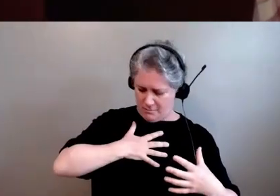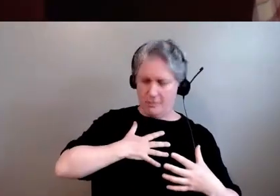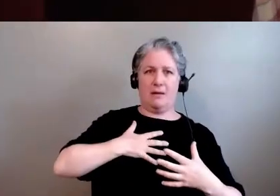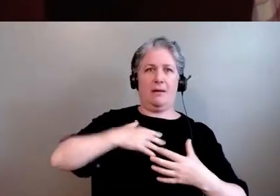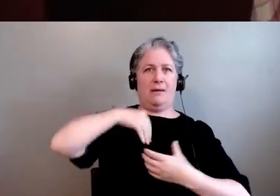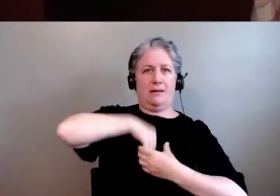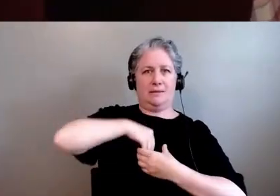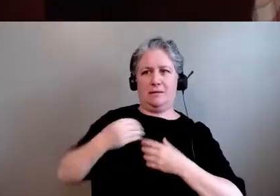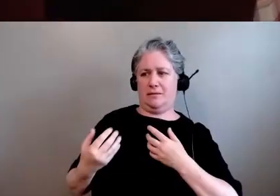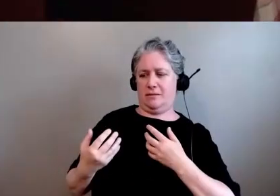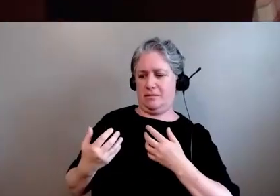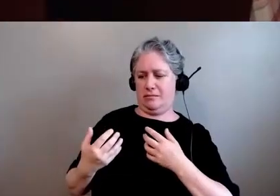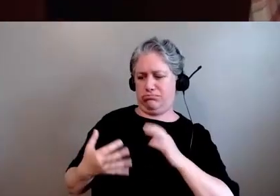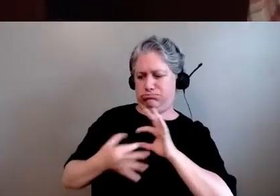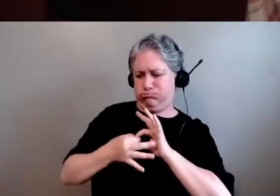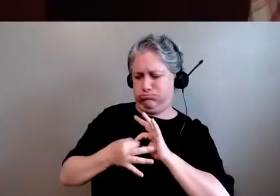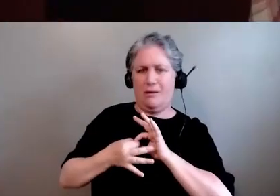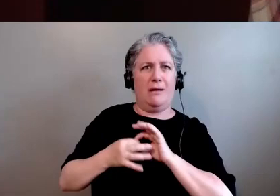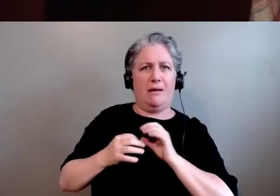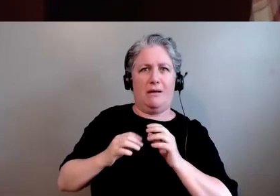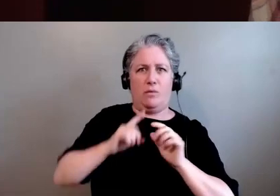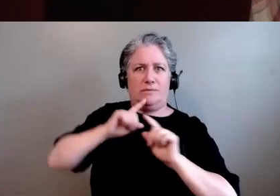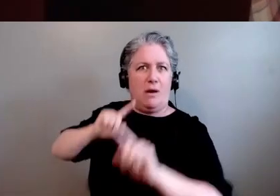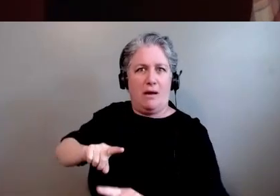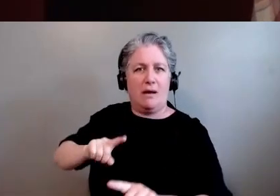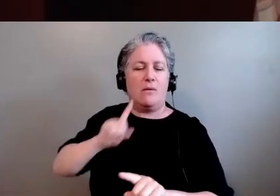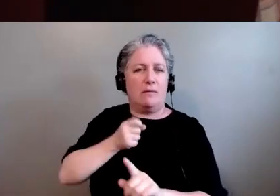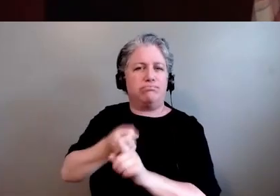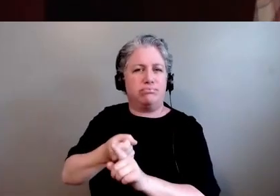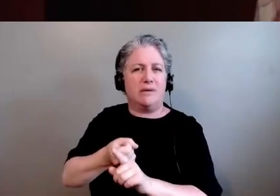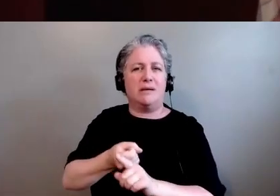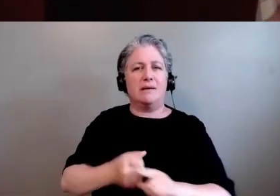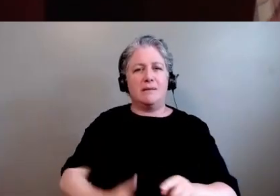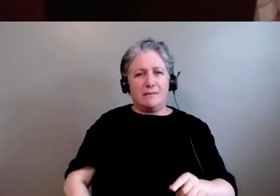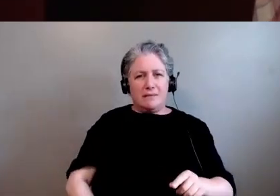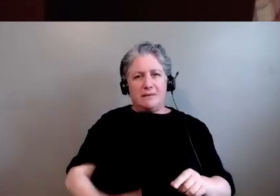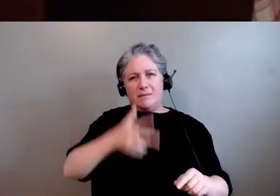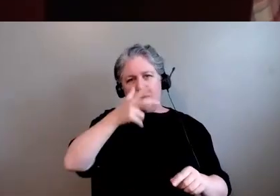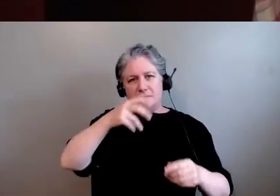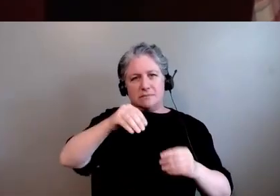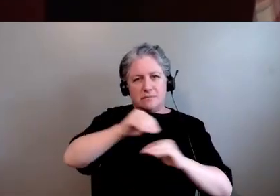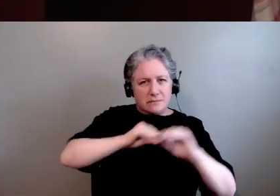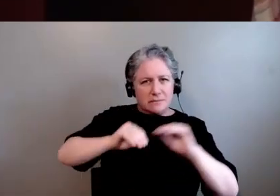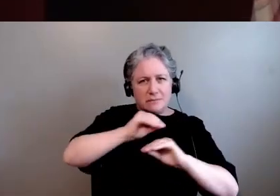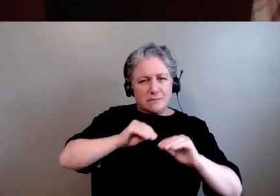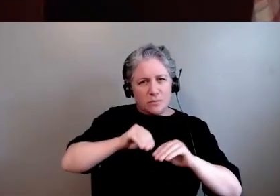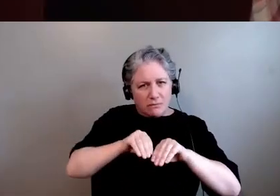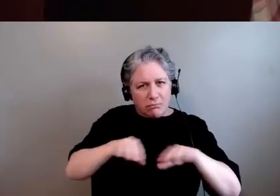the bugs in your bowel or your immune system, will lead to change, okay? For PSC